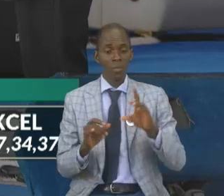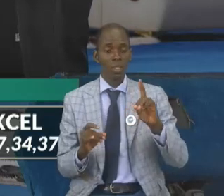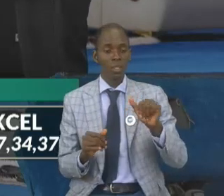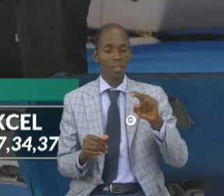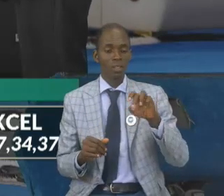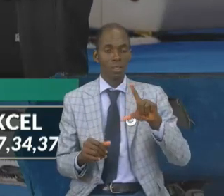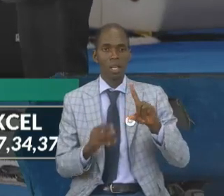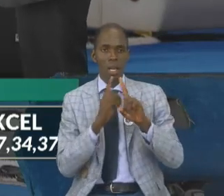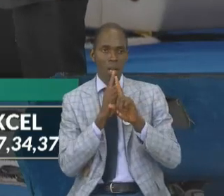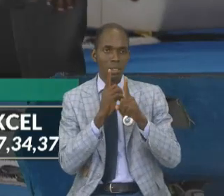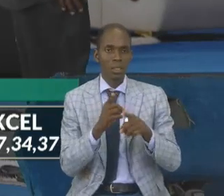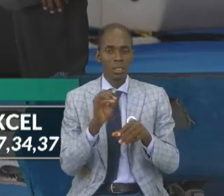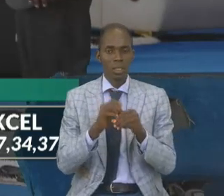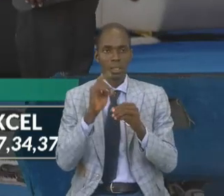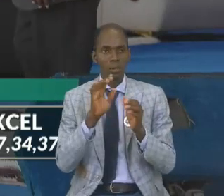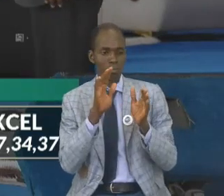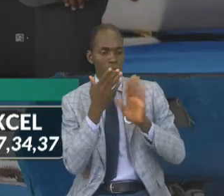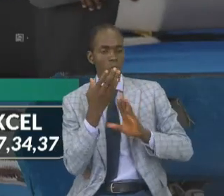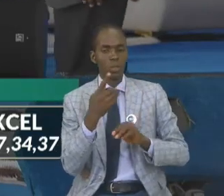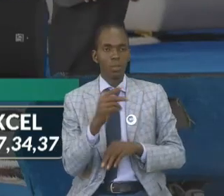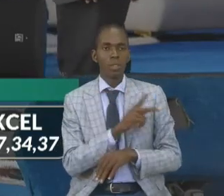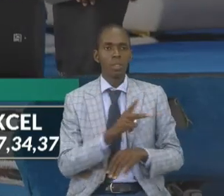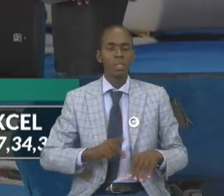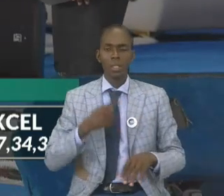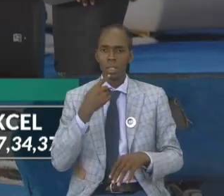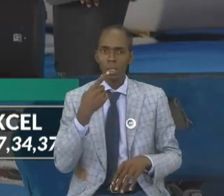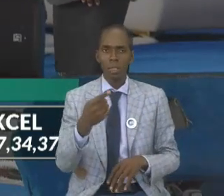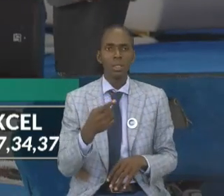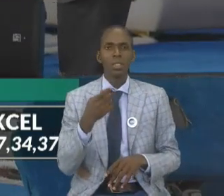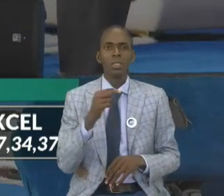answered in the presence of the king and said,